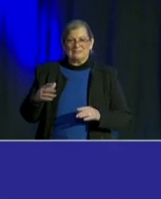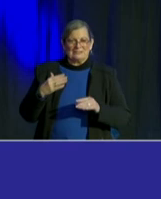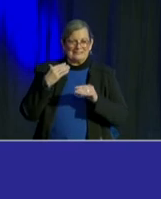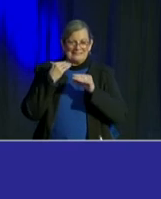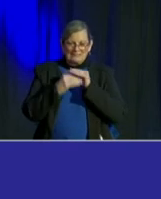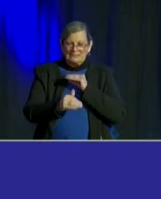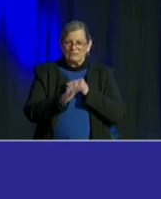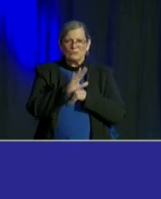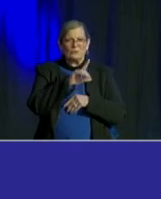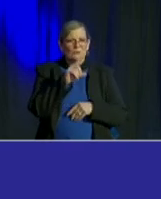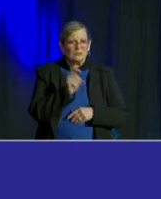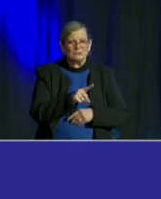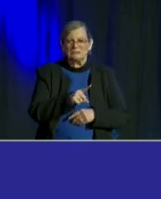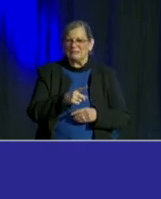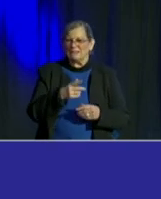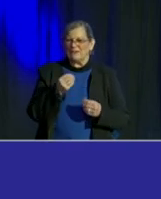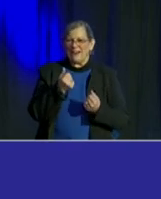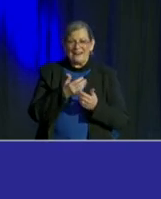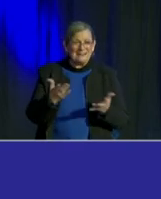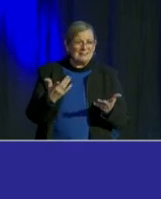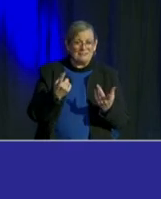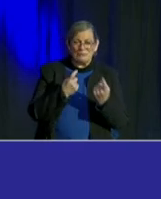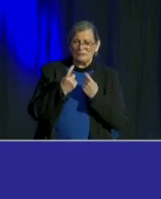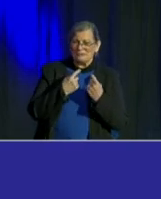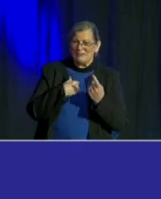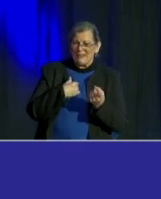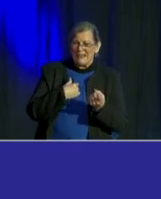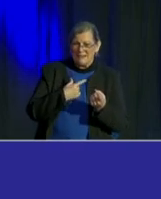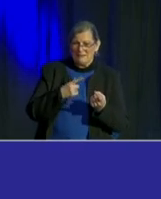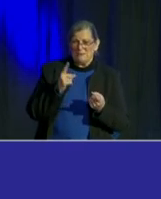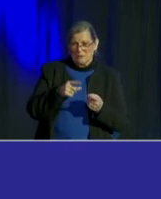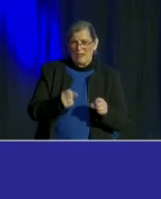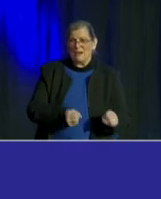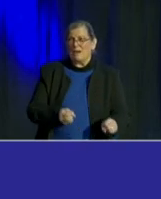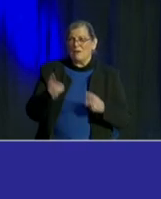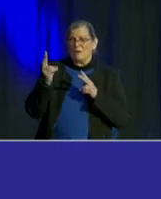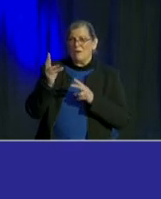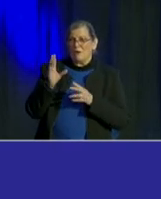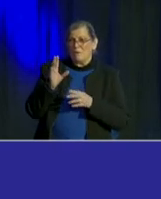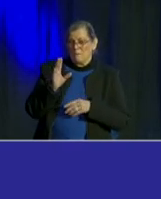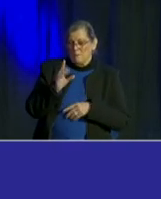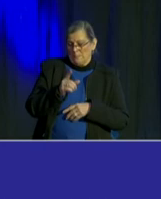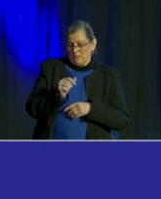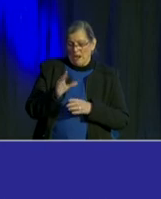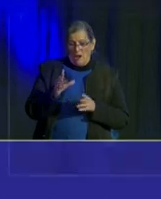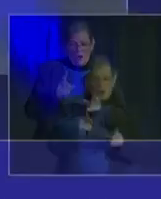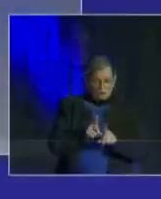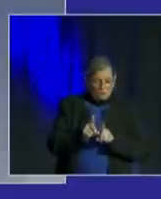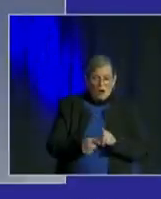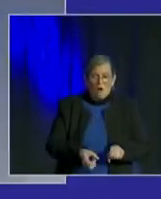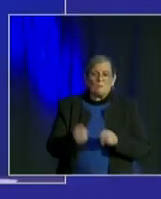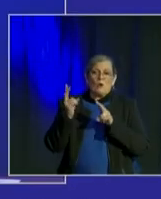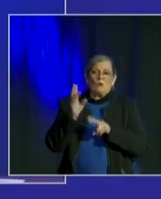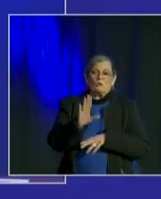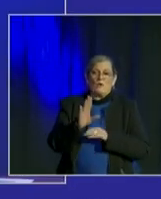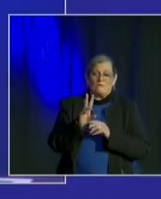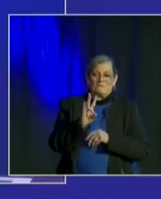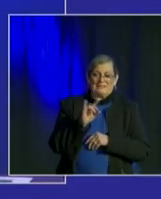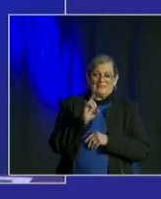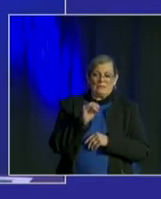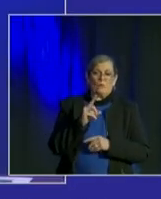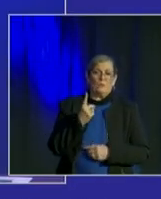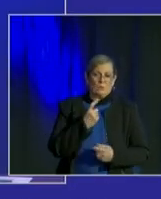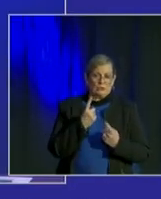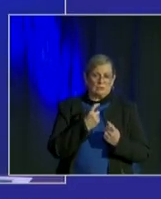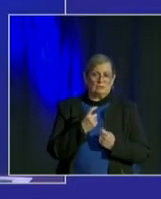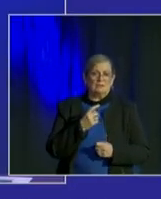any other video questions that you would like to have answered as well. So to close us out, I'm going to give it to Mayor Bowser. Thank you, Tomas, and I want